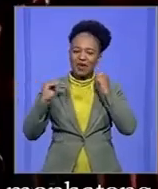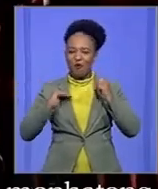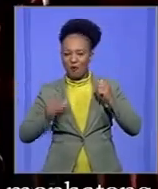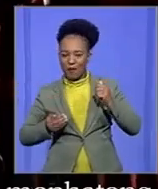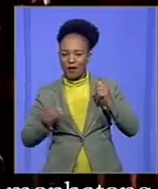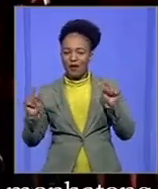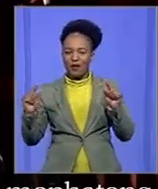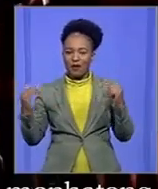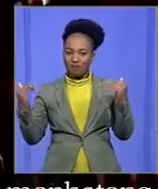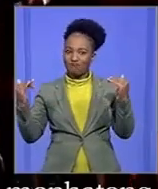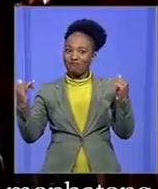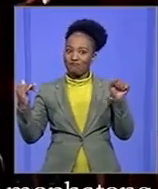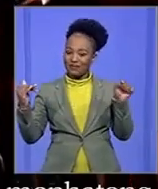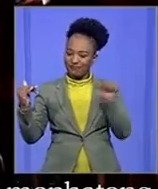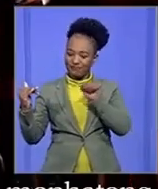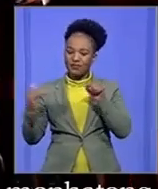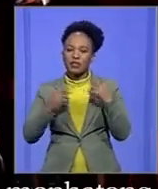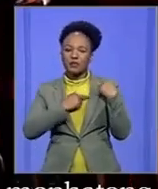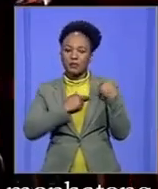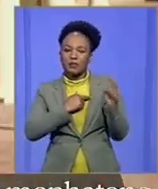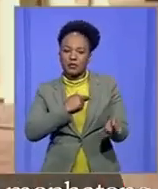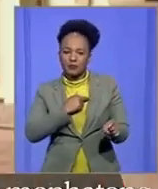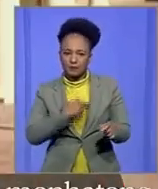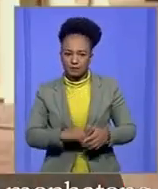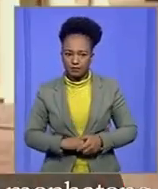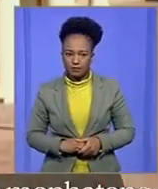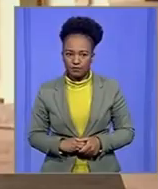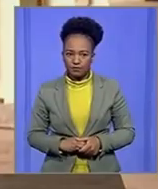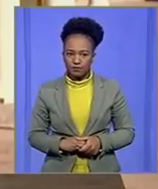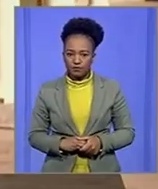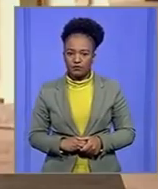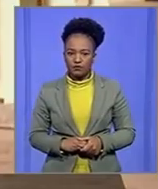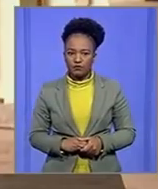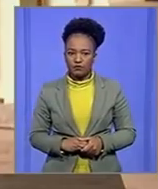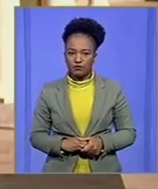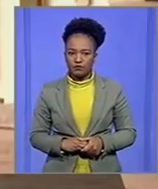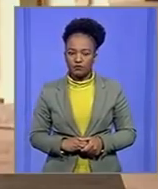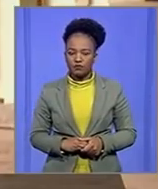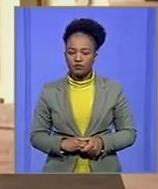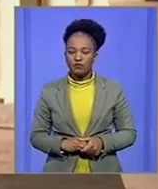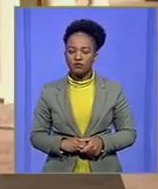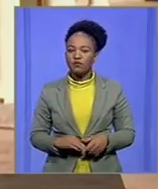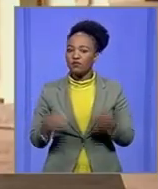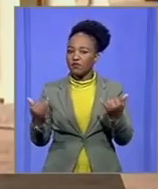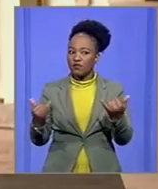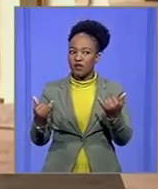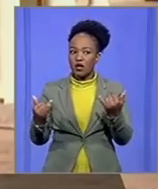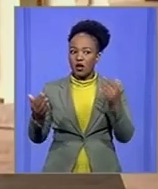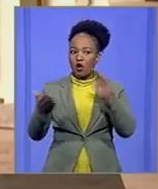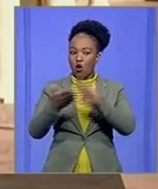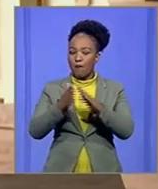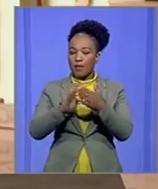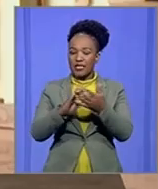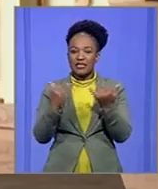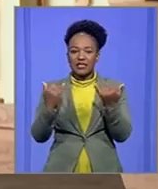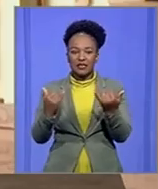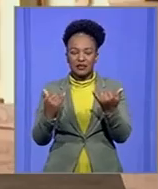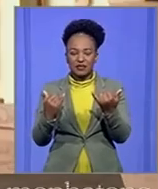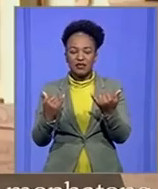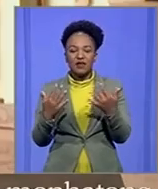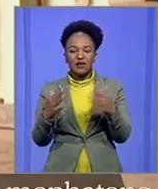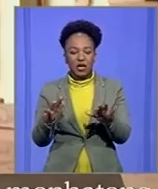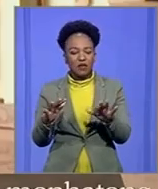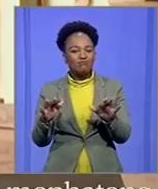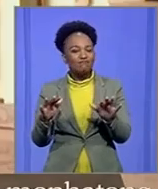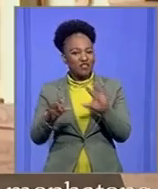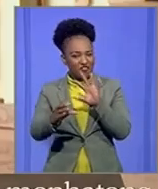maikarabelo setšhabeng le ka malapeng. Ka moka this community e ba e amega e le gona ka gare goreng re thušane